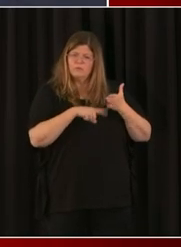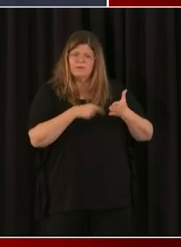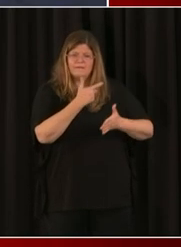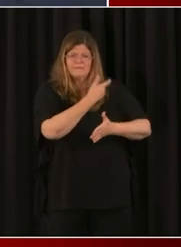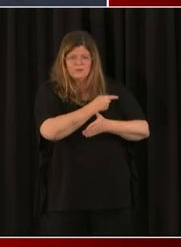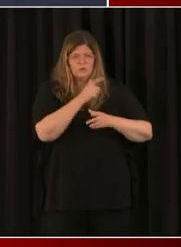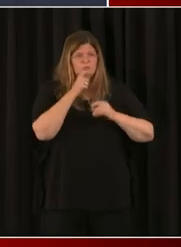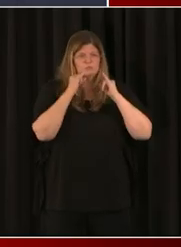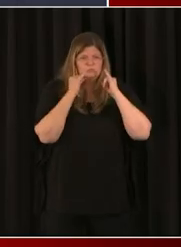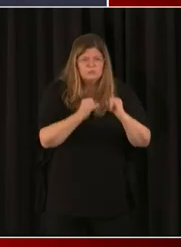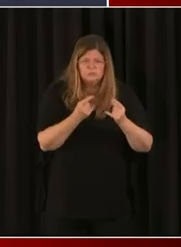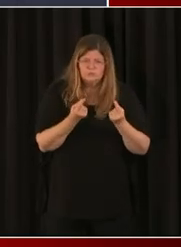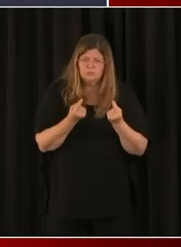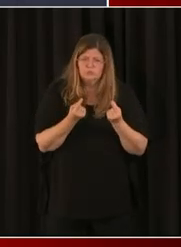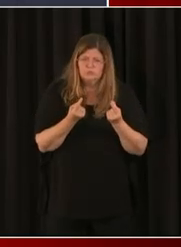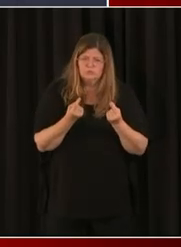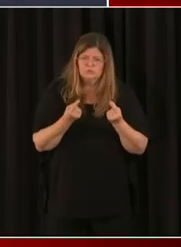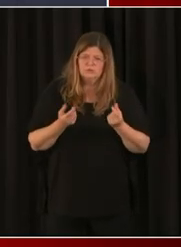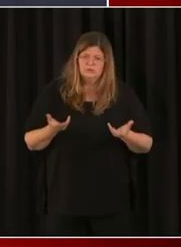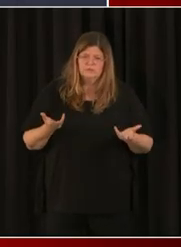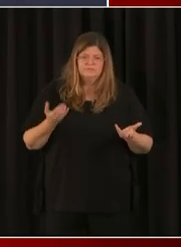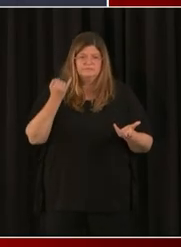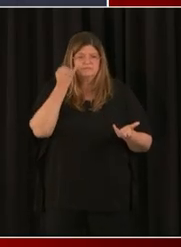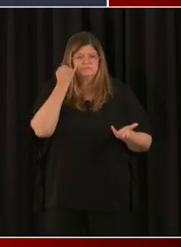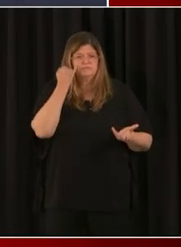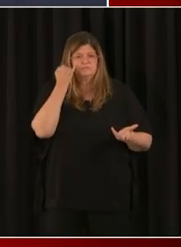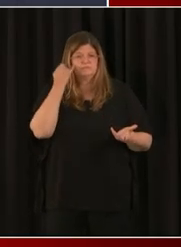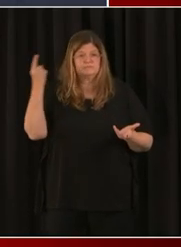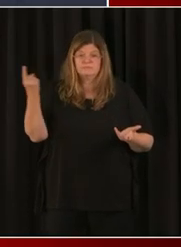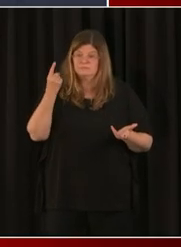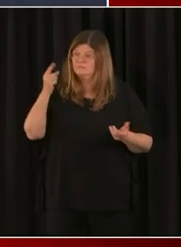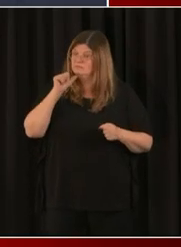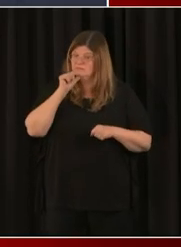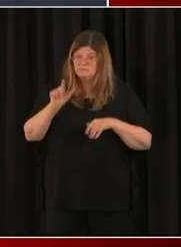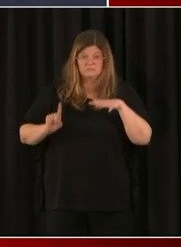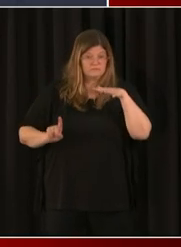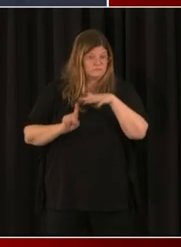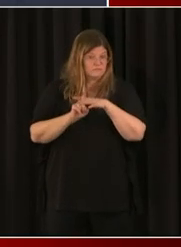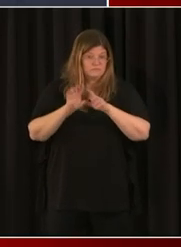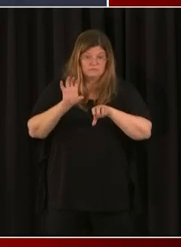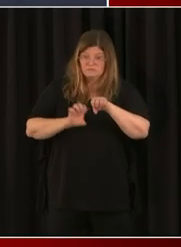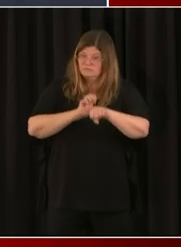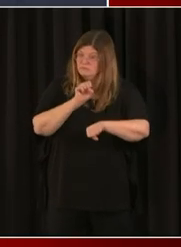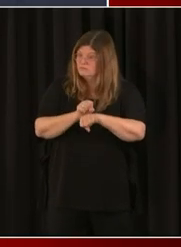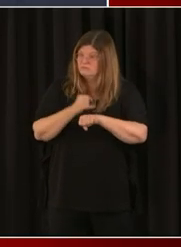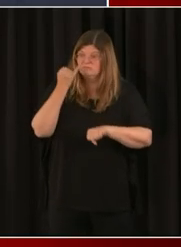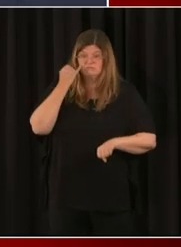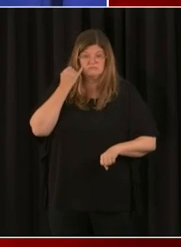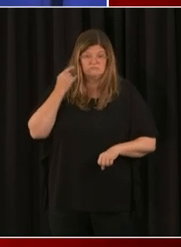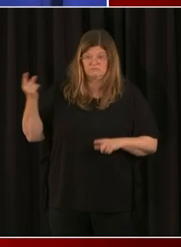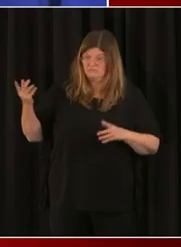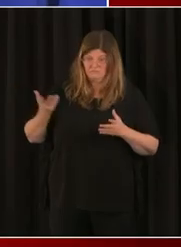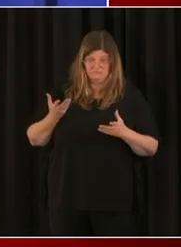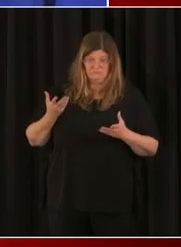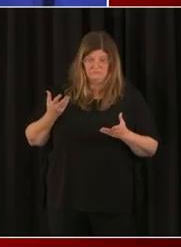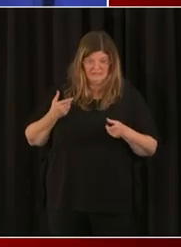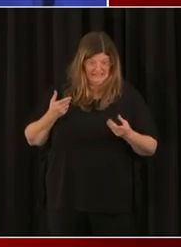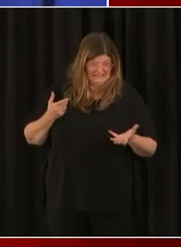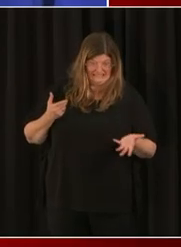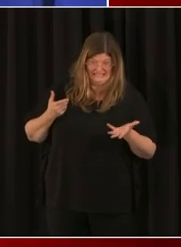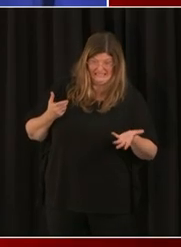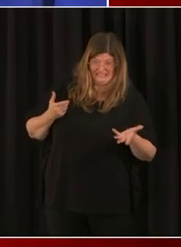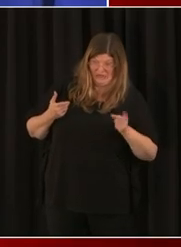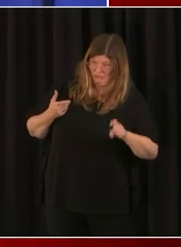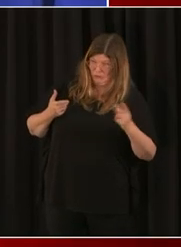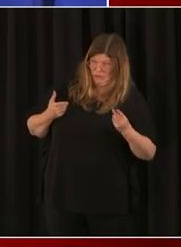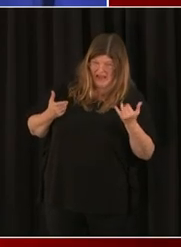vaccinators are instructed to do. If someone didn't show up for an appointment, for example, and that vaccine needs to